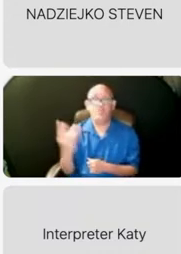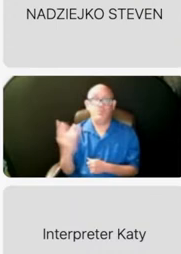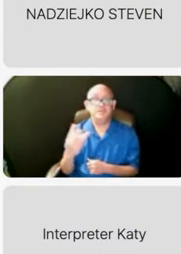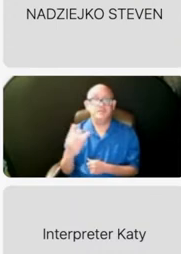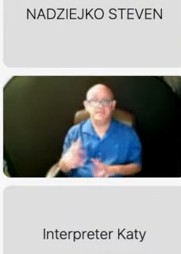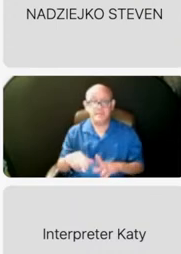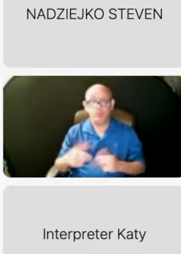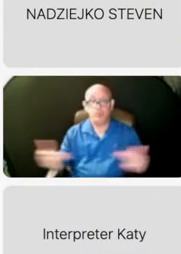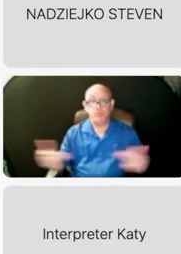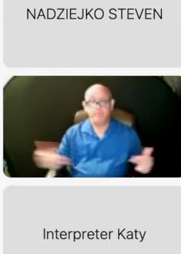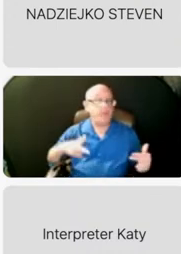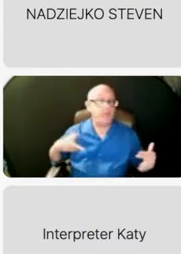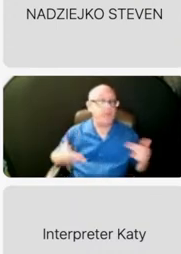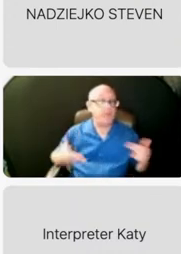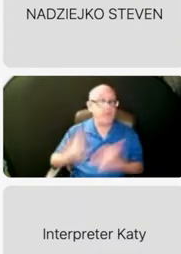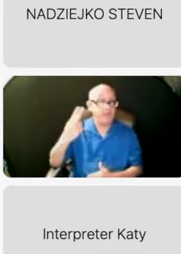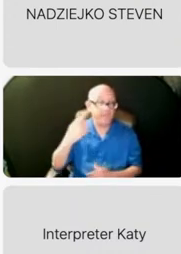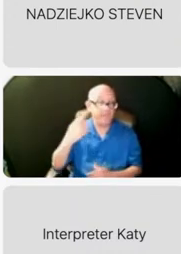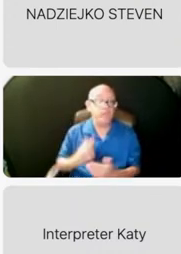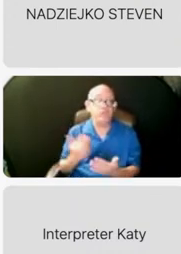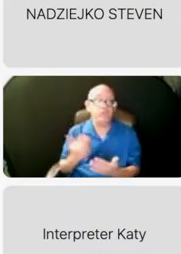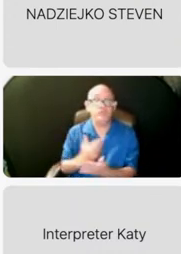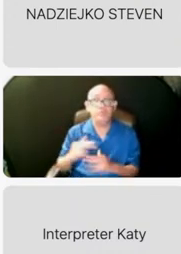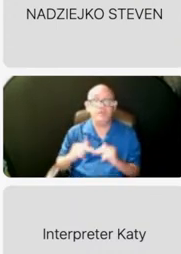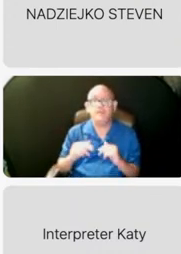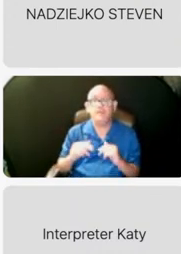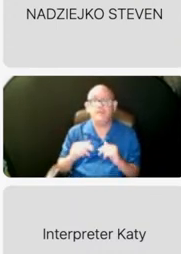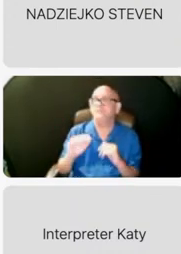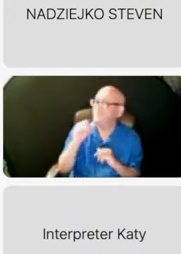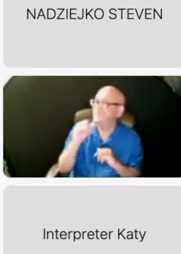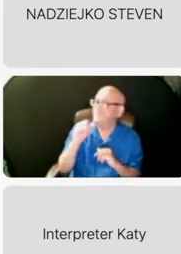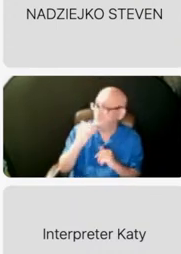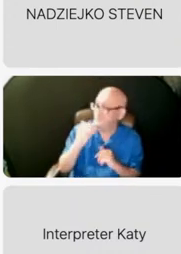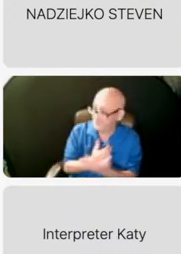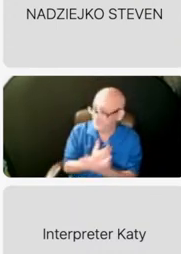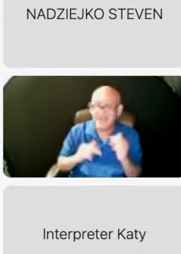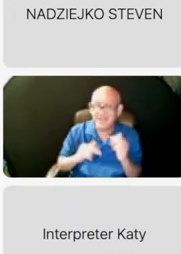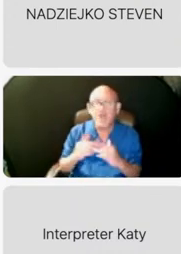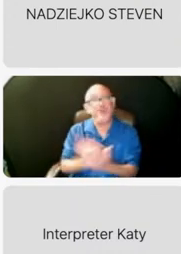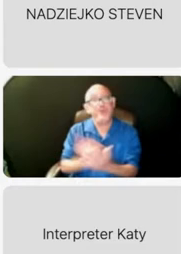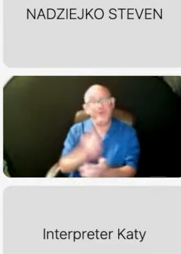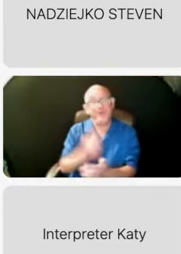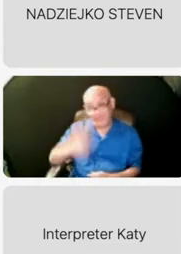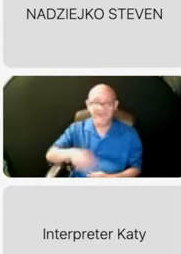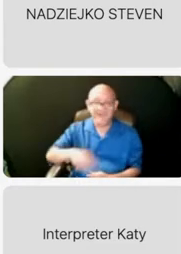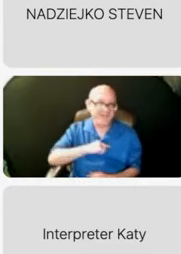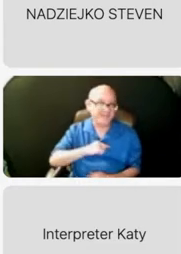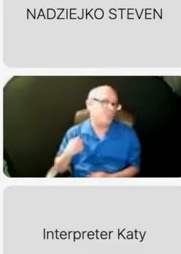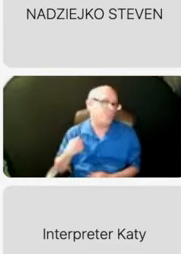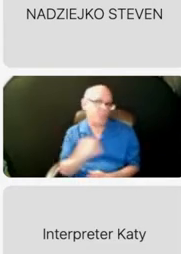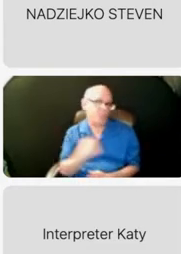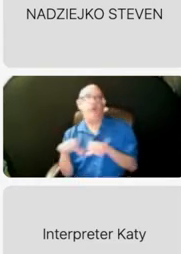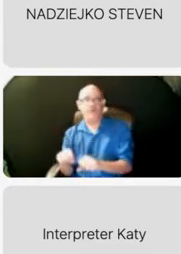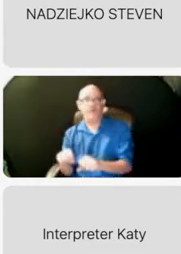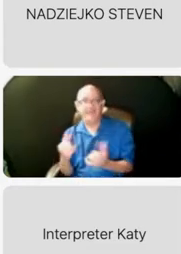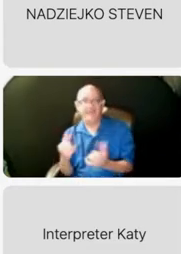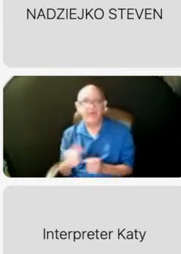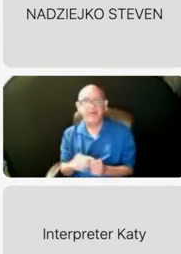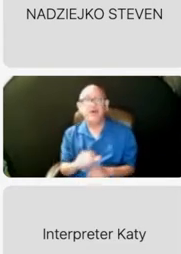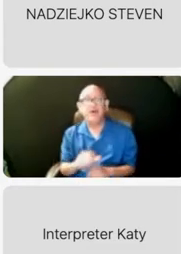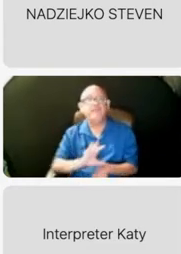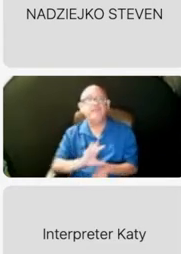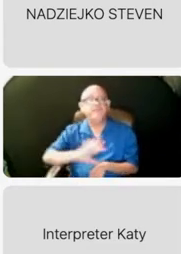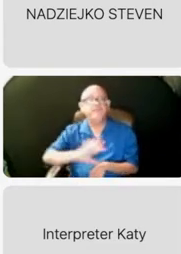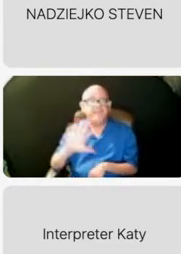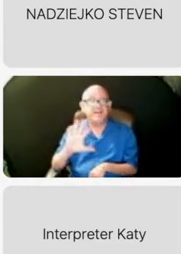new well not the new building but the new to us building because we own it um and then the five o'clock is the evening of excellence